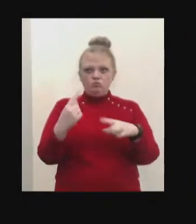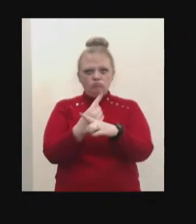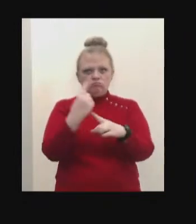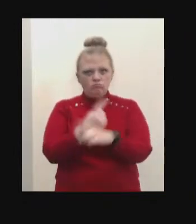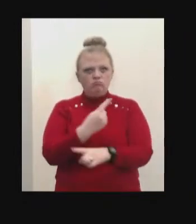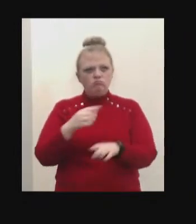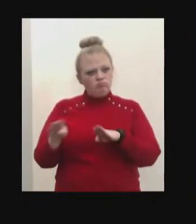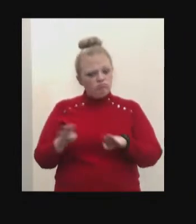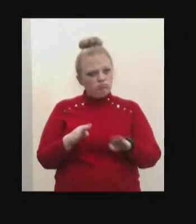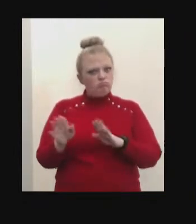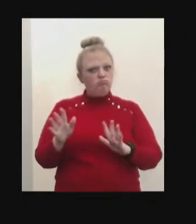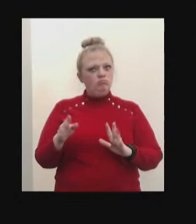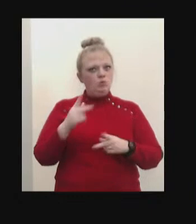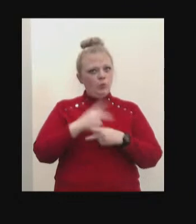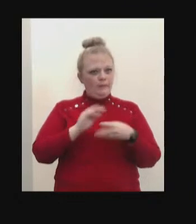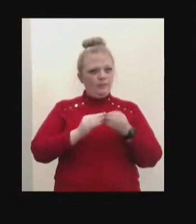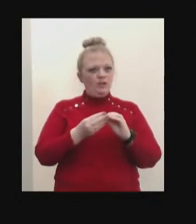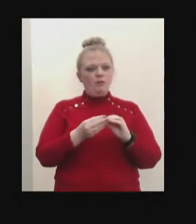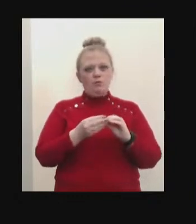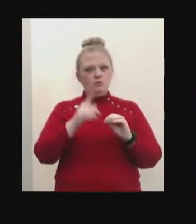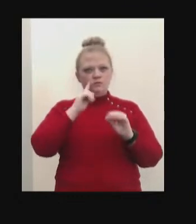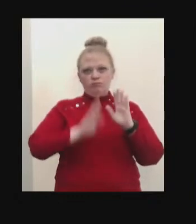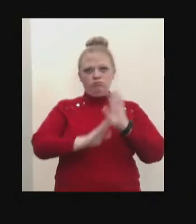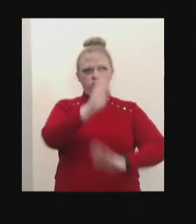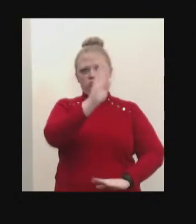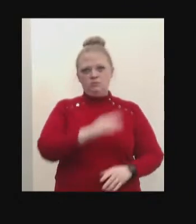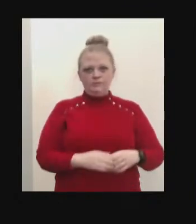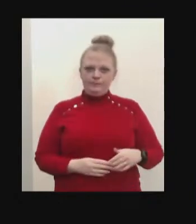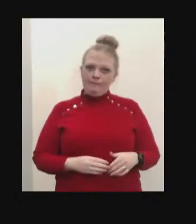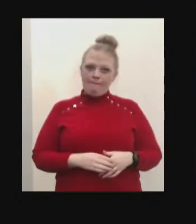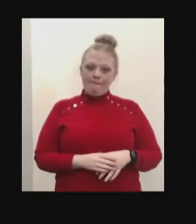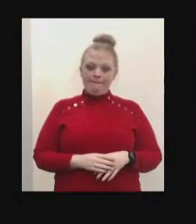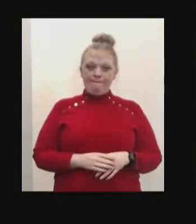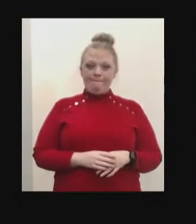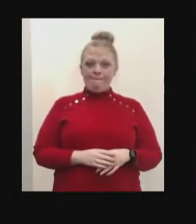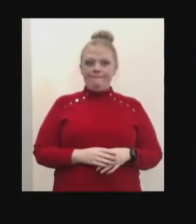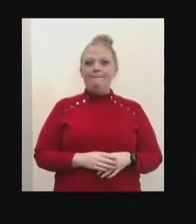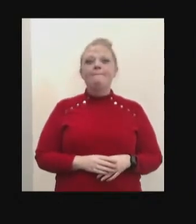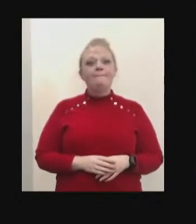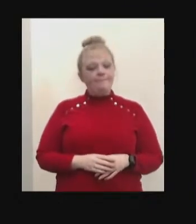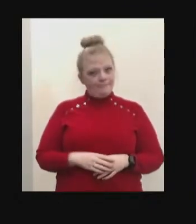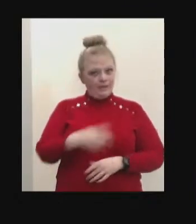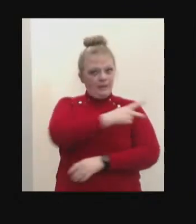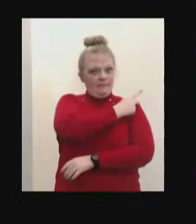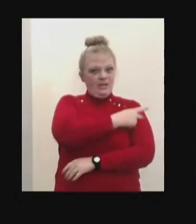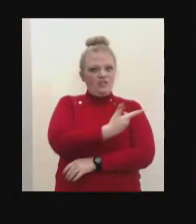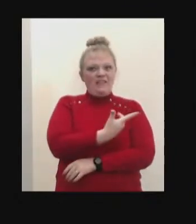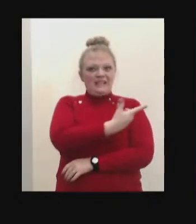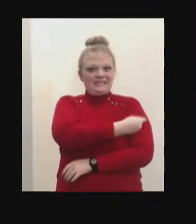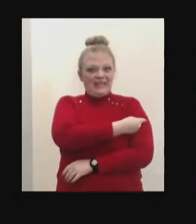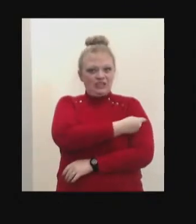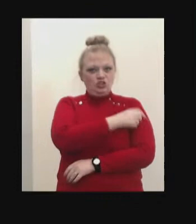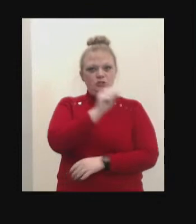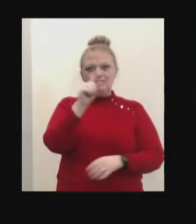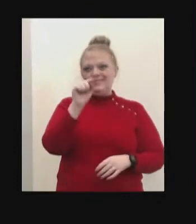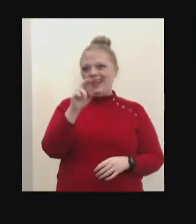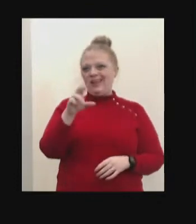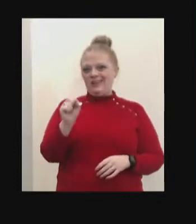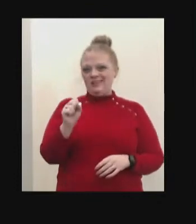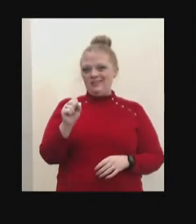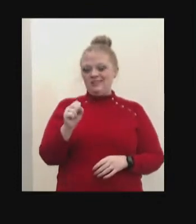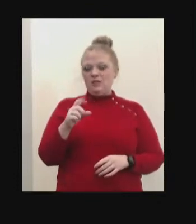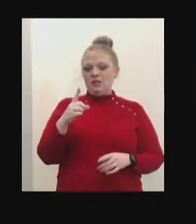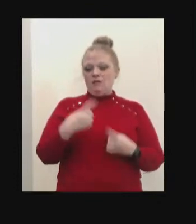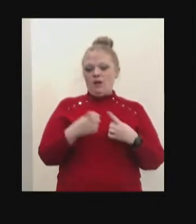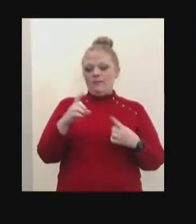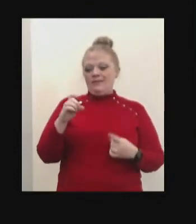from getting and going higher. Now, patient vaccination status, as of December 19th,